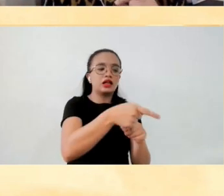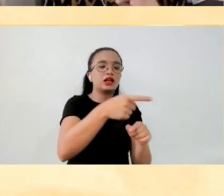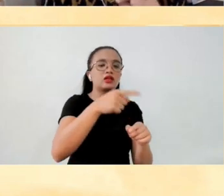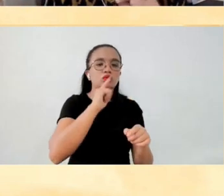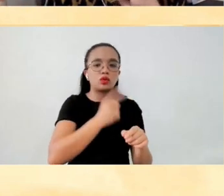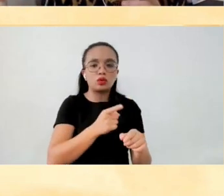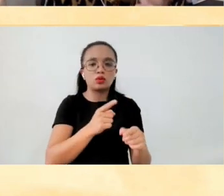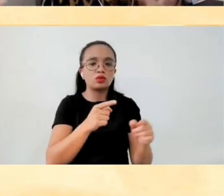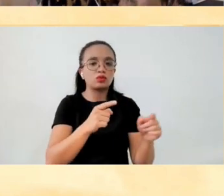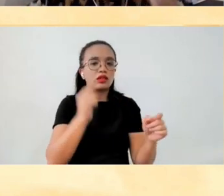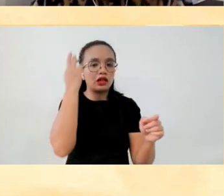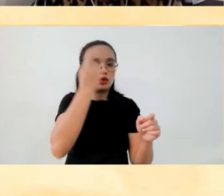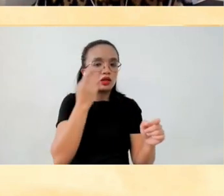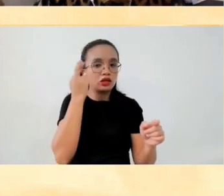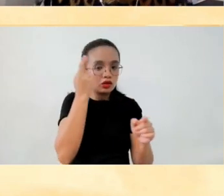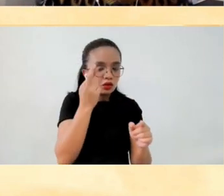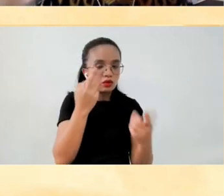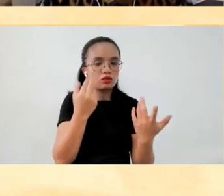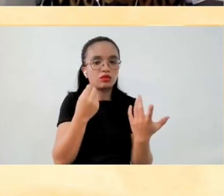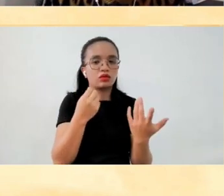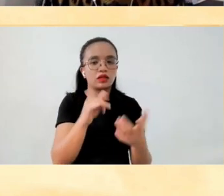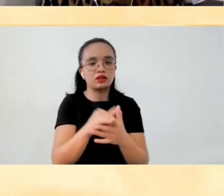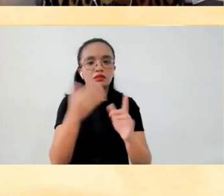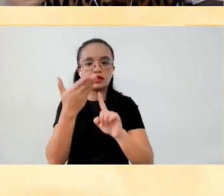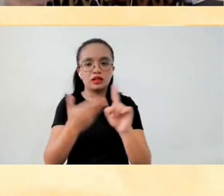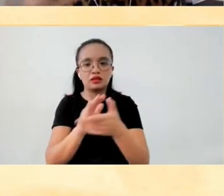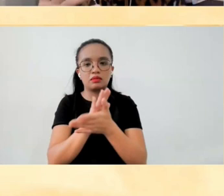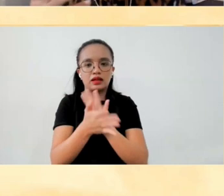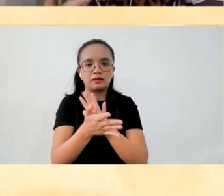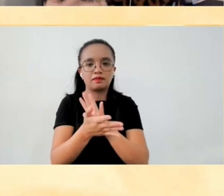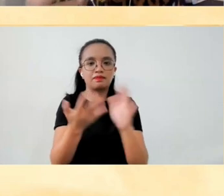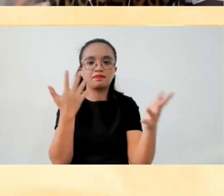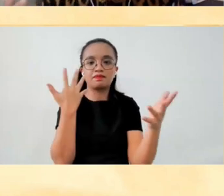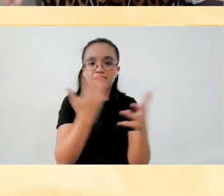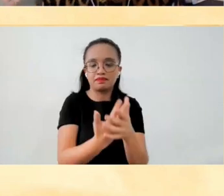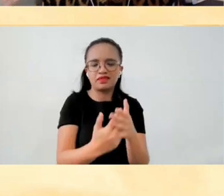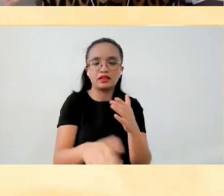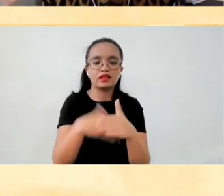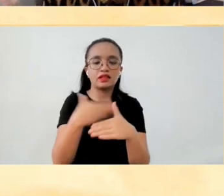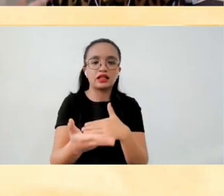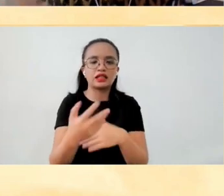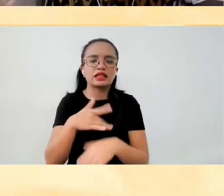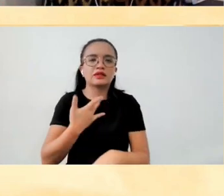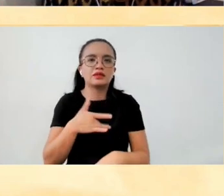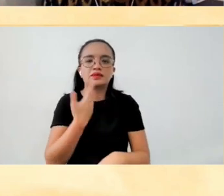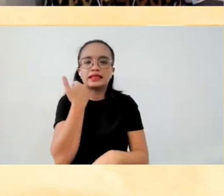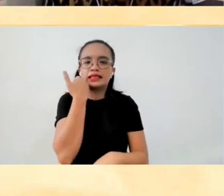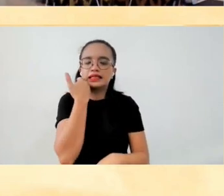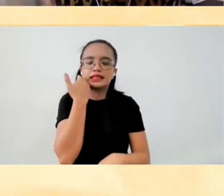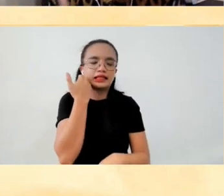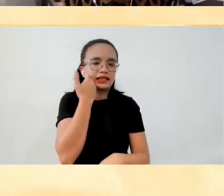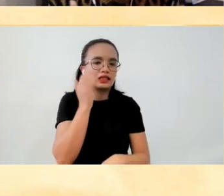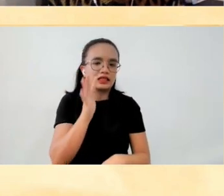actually cause to that person to be imprisoned. And then the sense of shame during a rescue